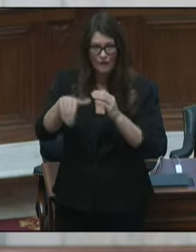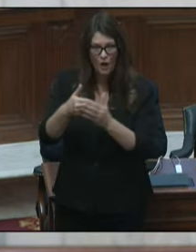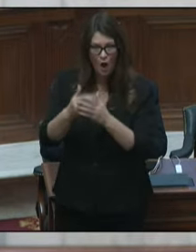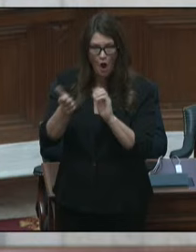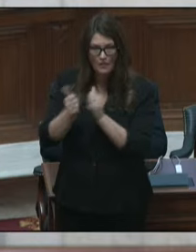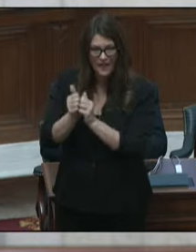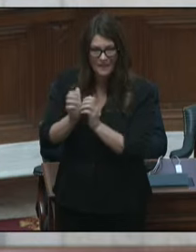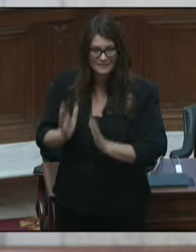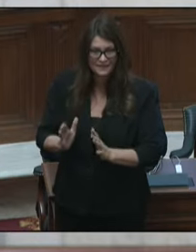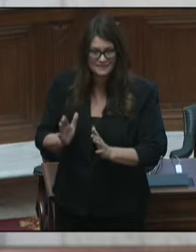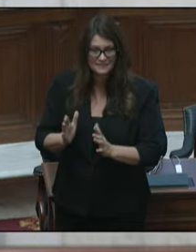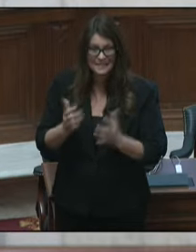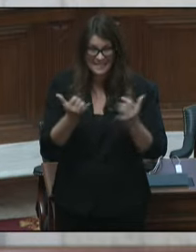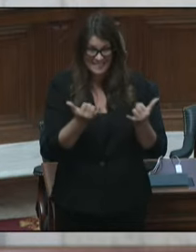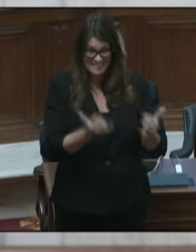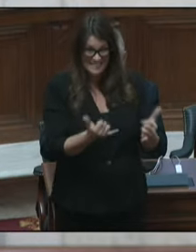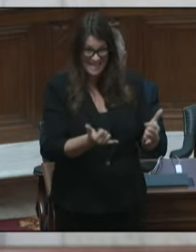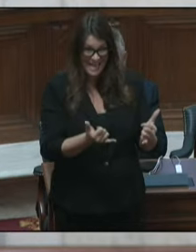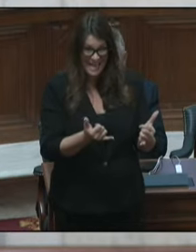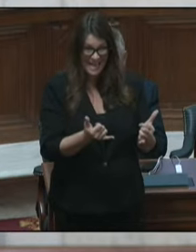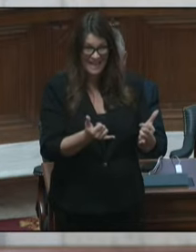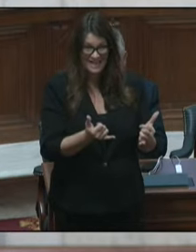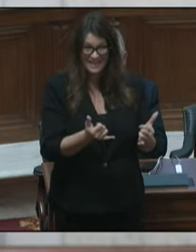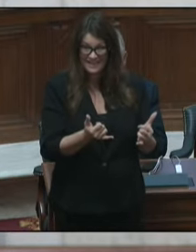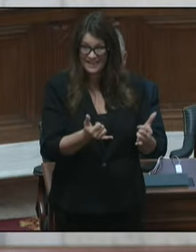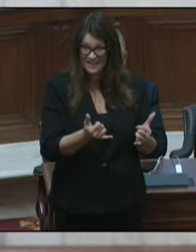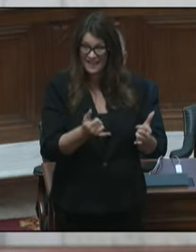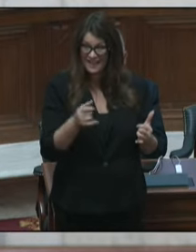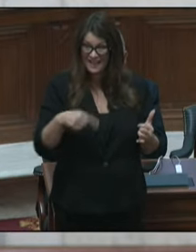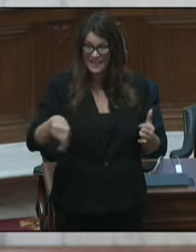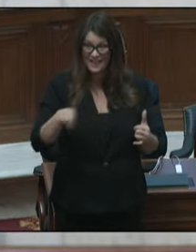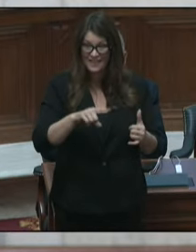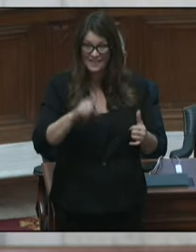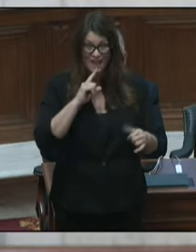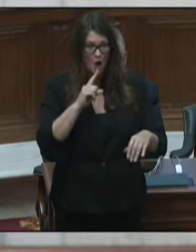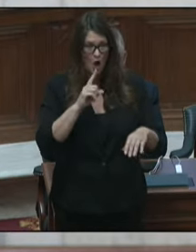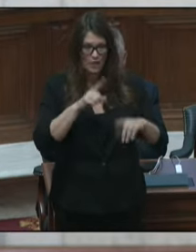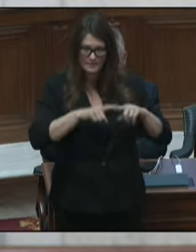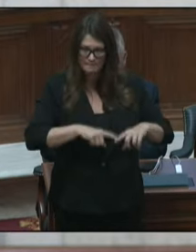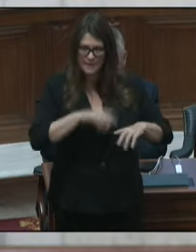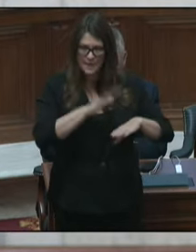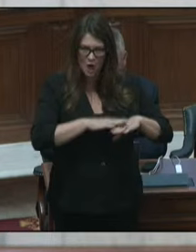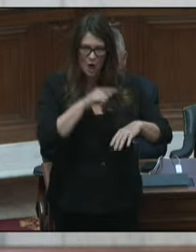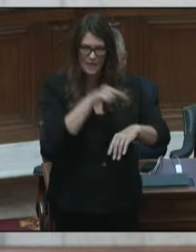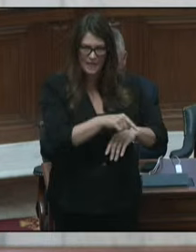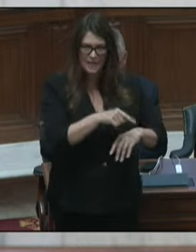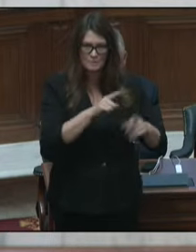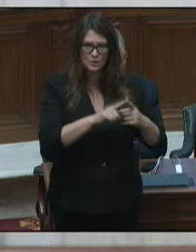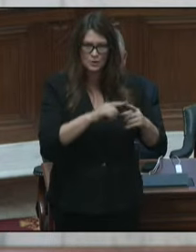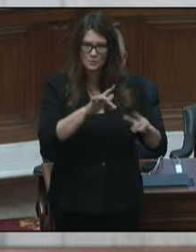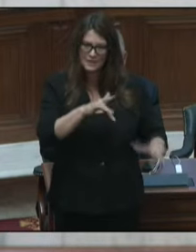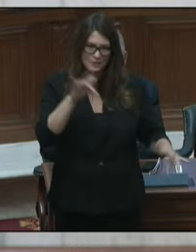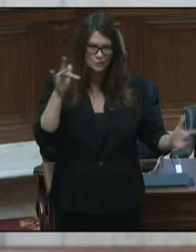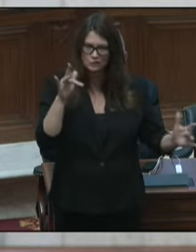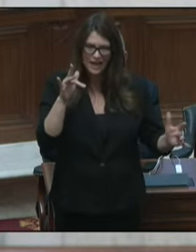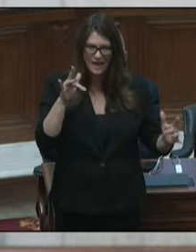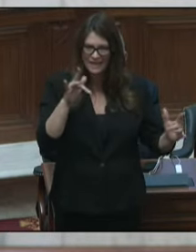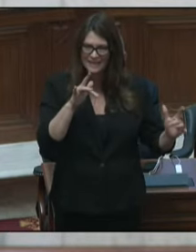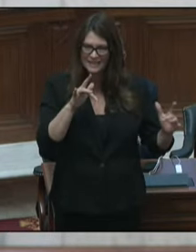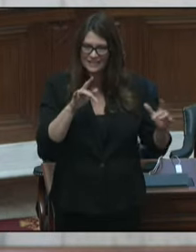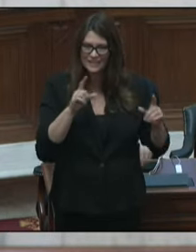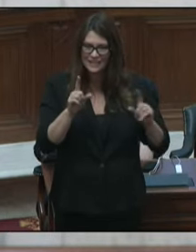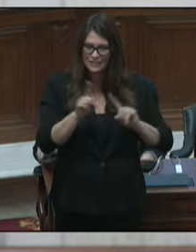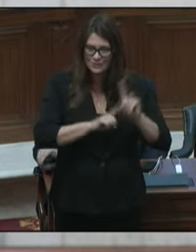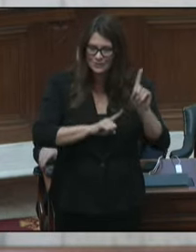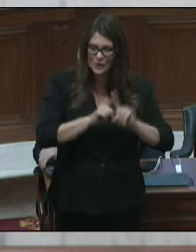And today he's looked on and counted on as one of their shining stars in the